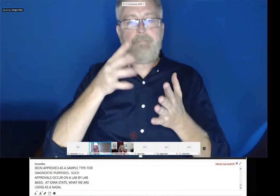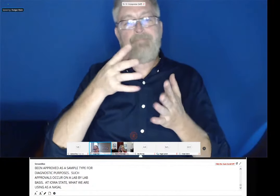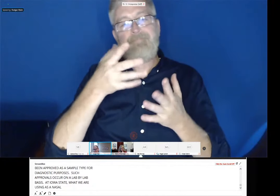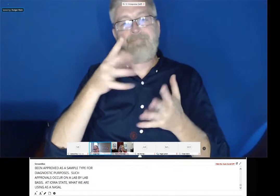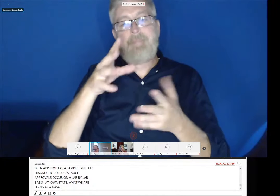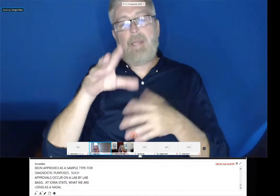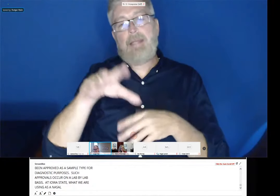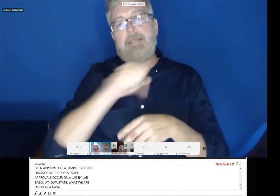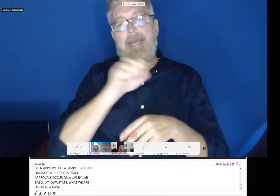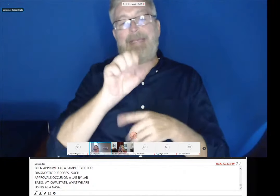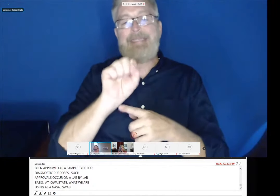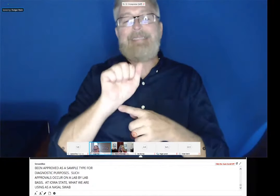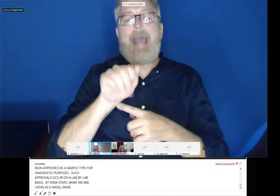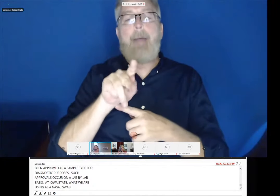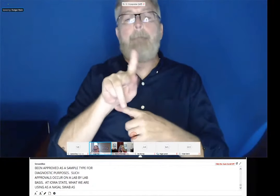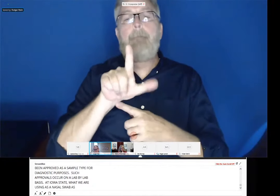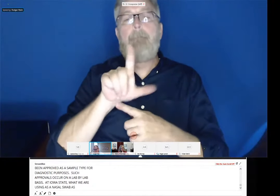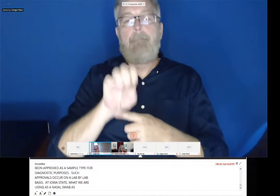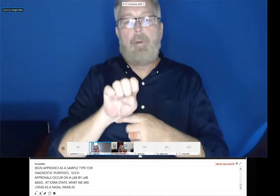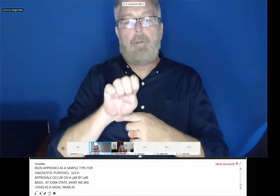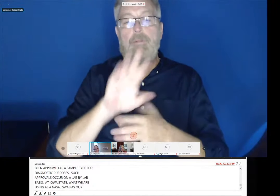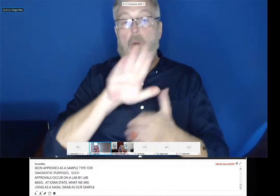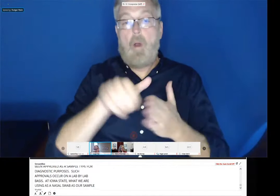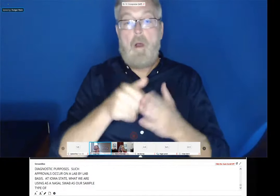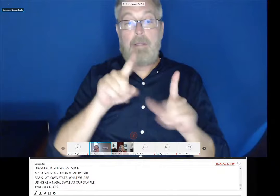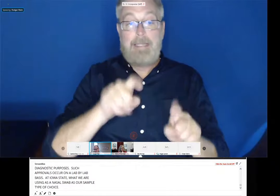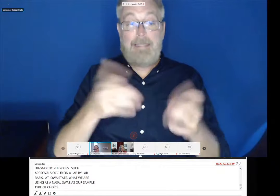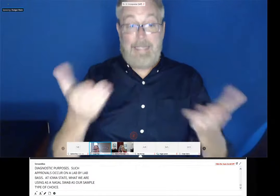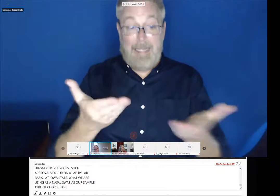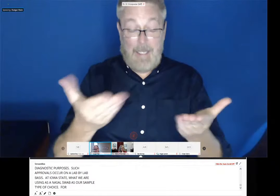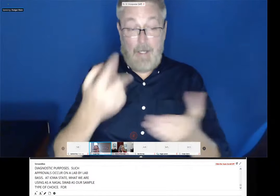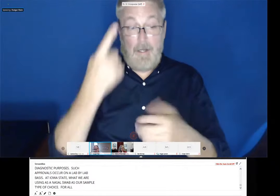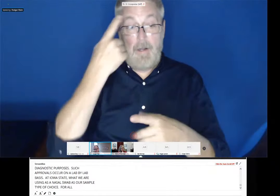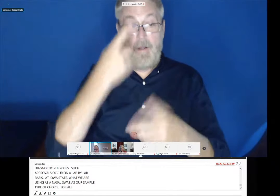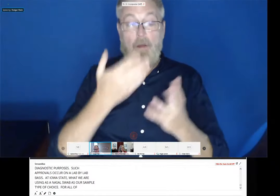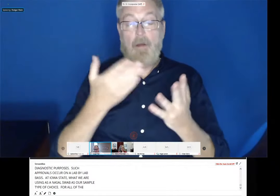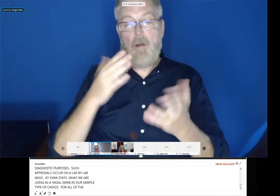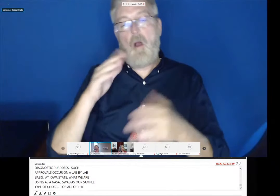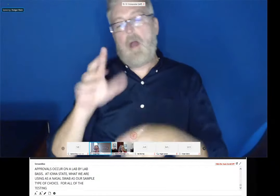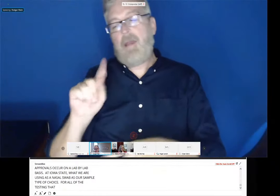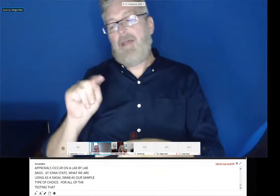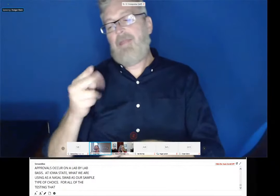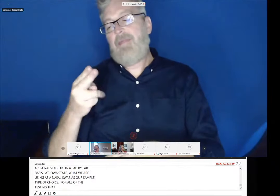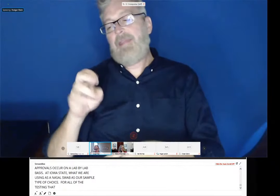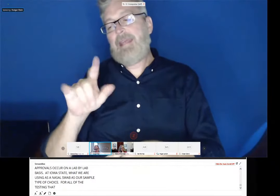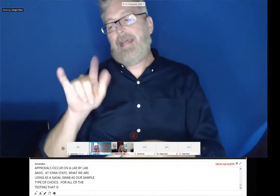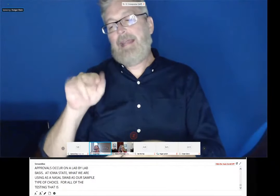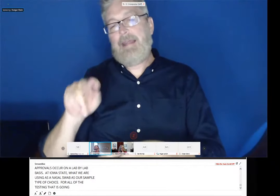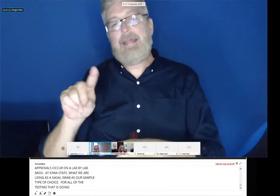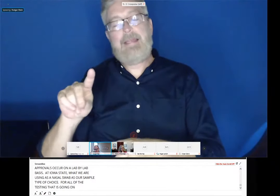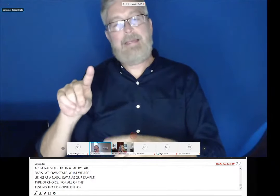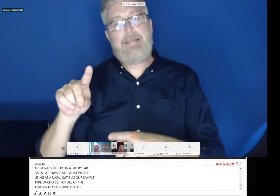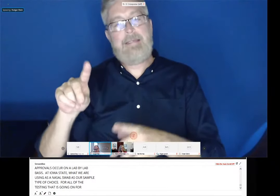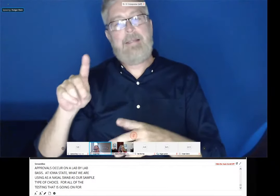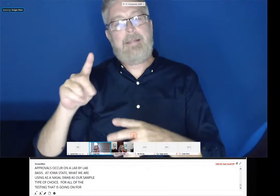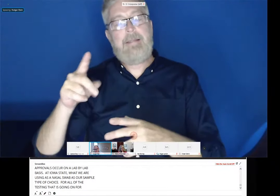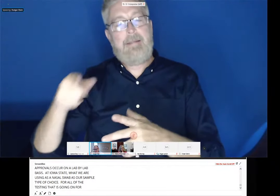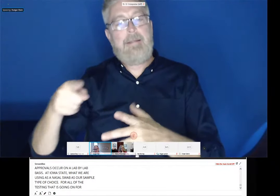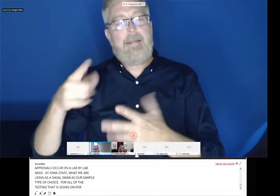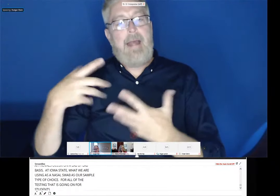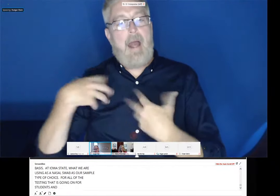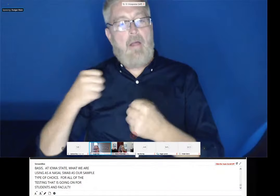all the testing that's going on for the students and faculty through TLIN today, and for the last number of weeks has been